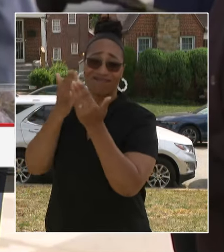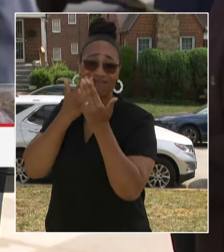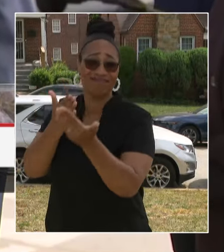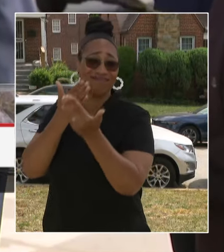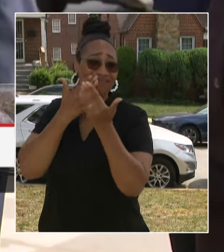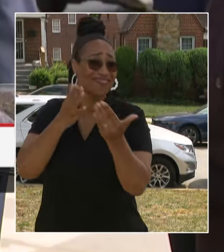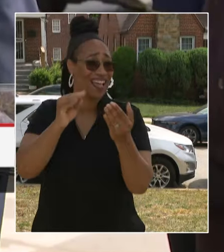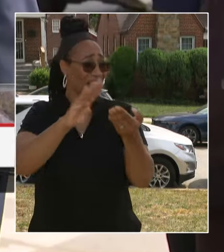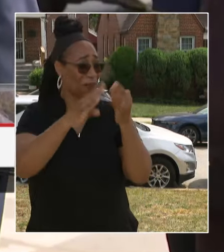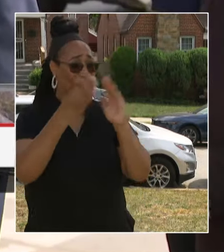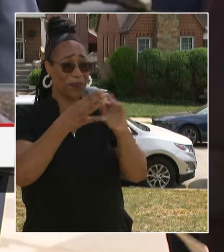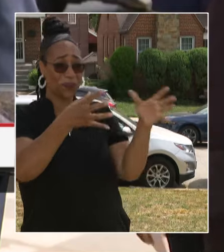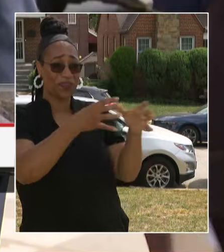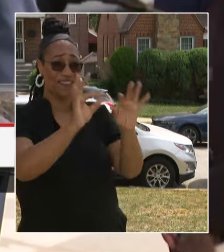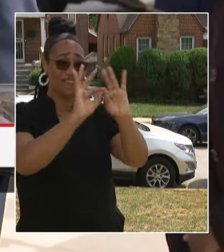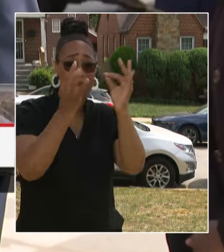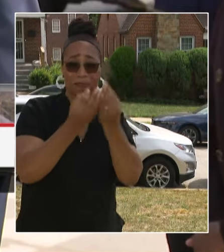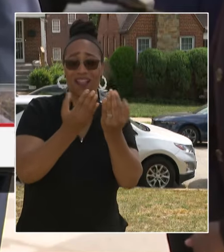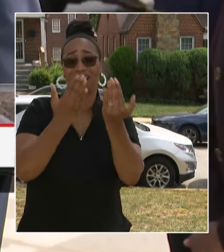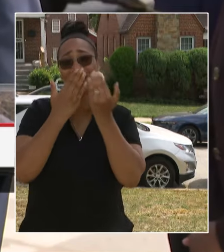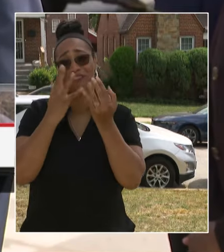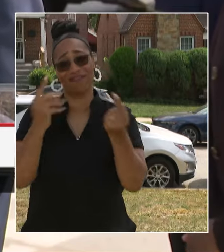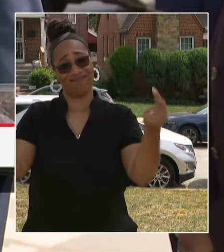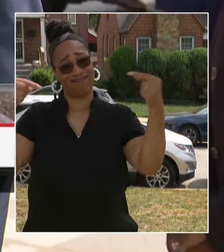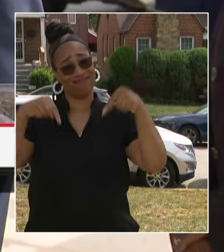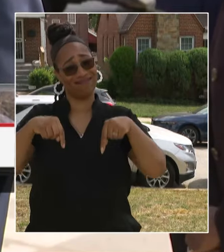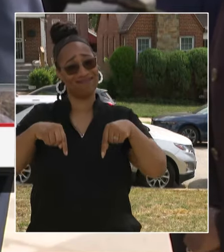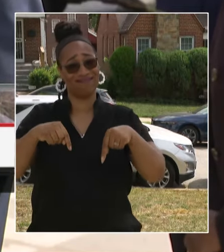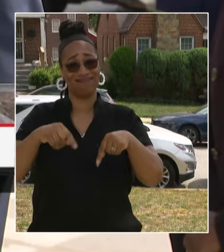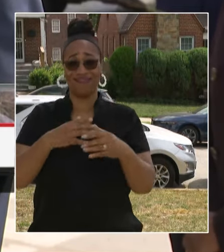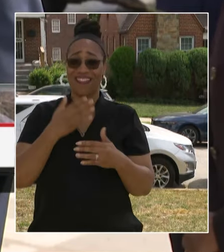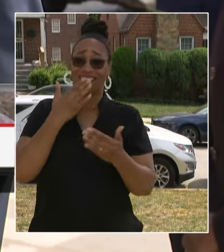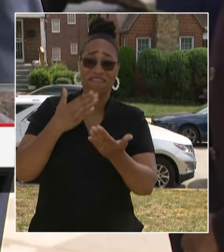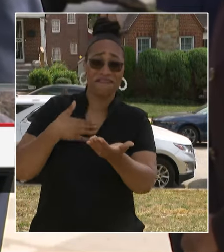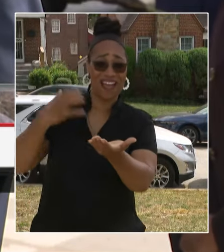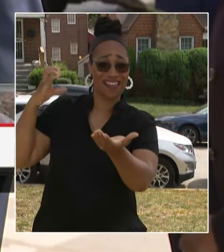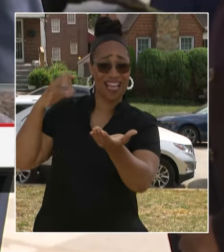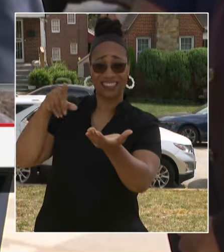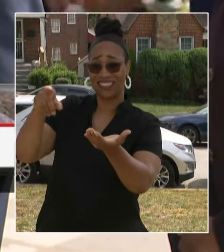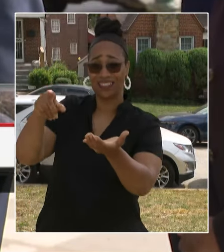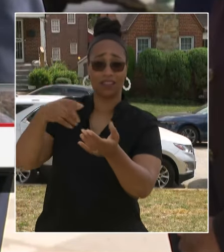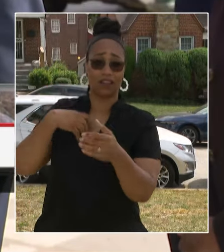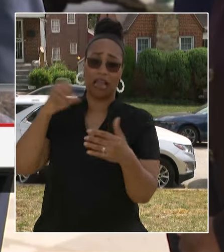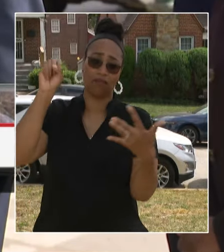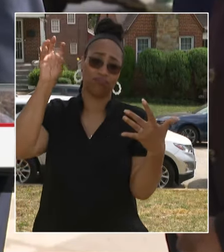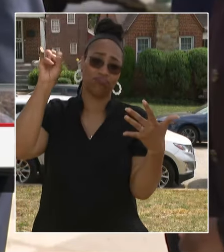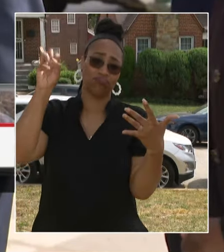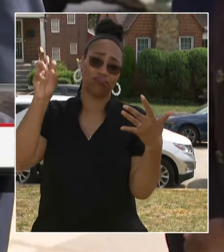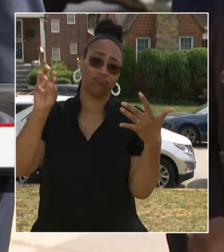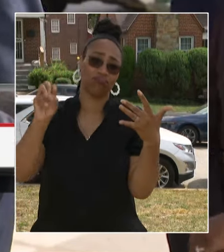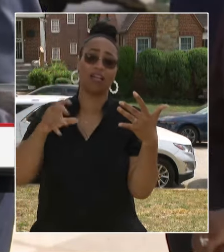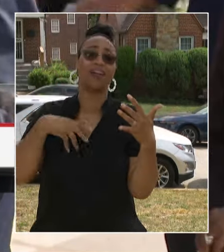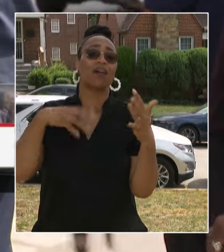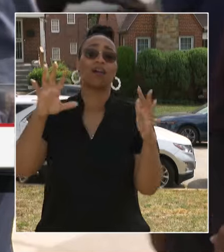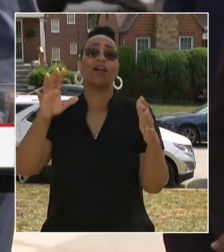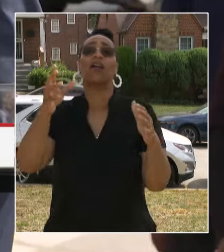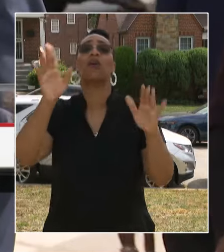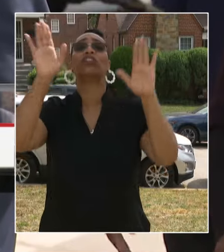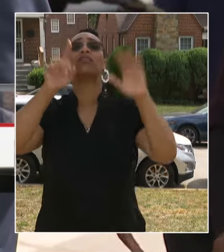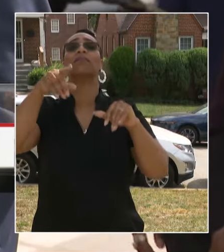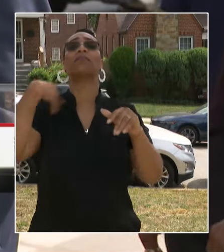Spaulding family, and thank all of my cousins. Let me see, all of my cousins, raise your hand. There's a whole bunch of them. all out